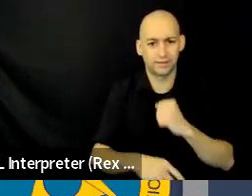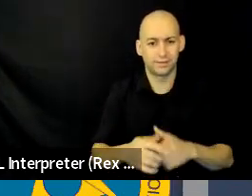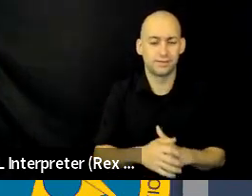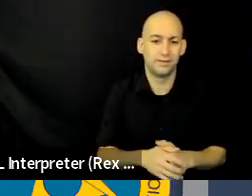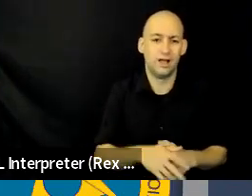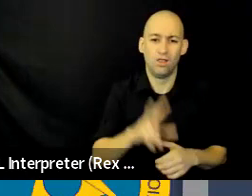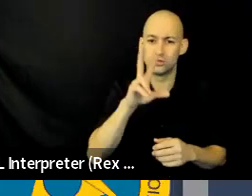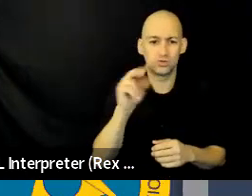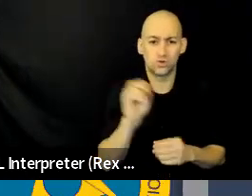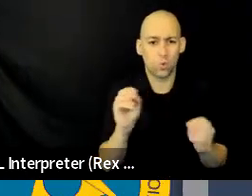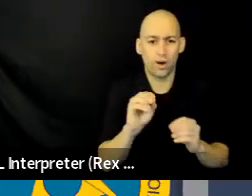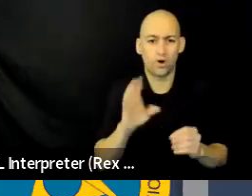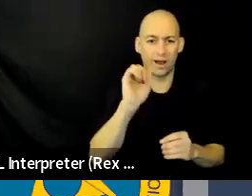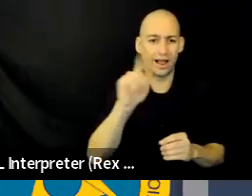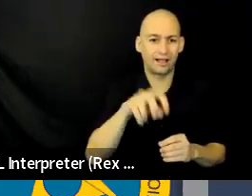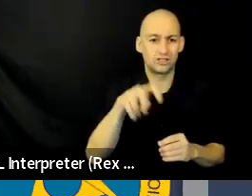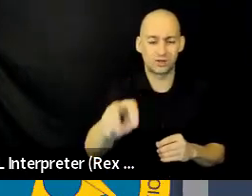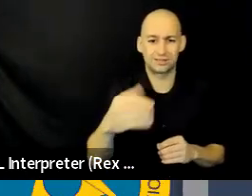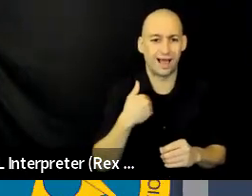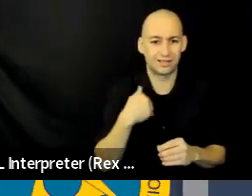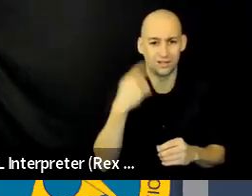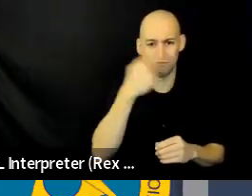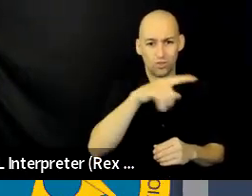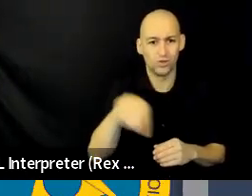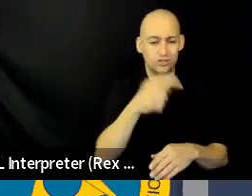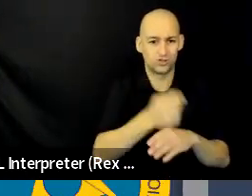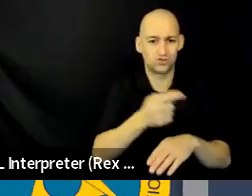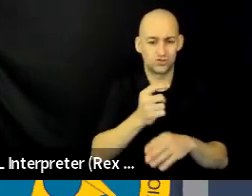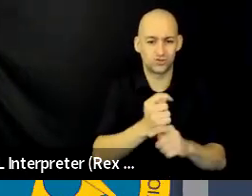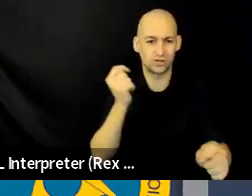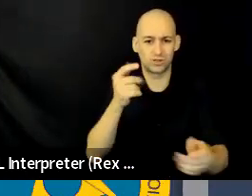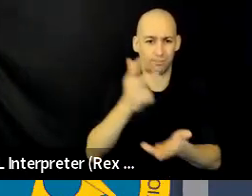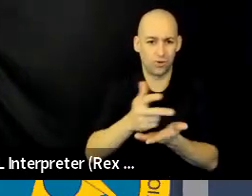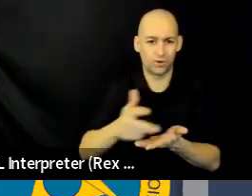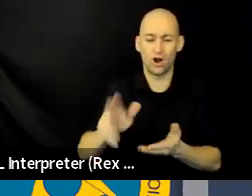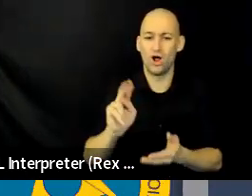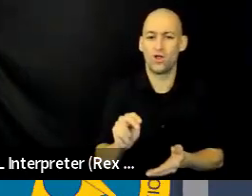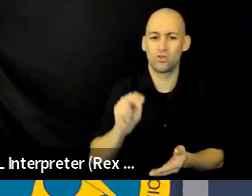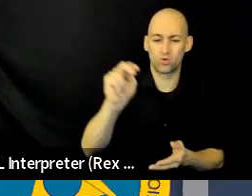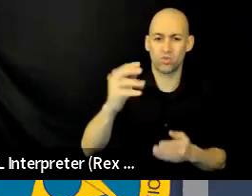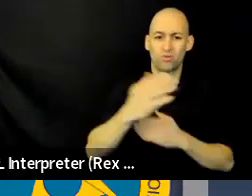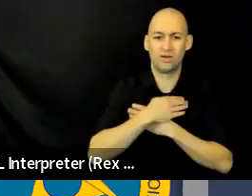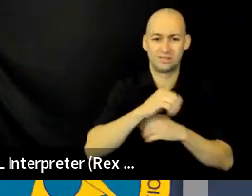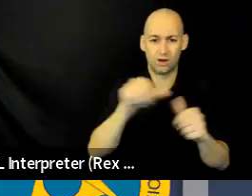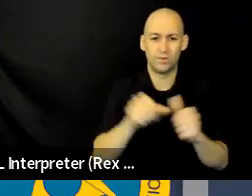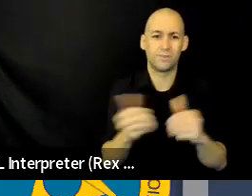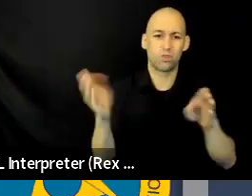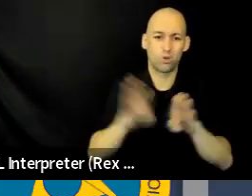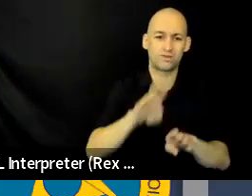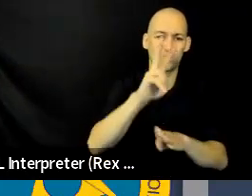there's nowhere that Caltrans has anywhere for those trucks to park. The northbound rest area has been closed for 2